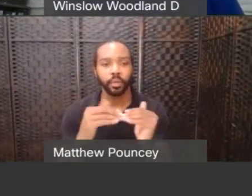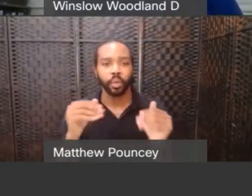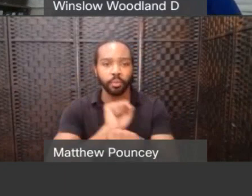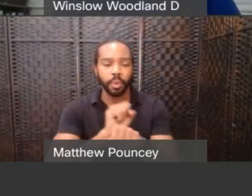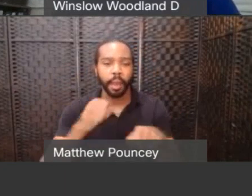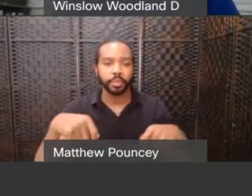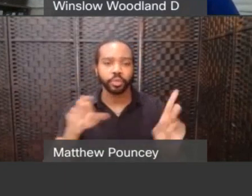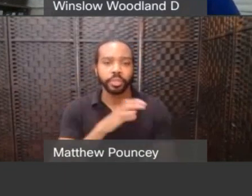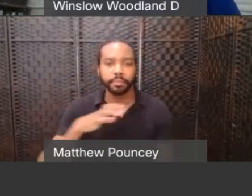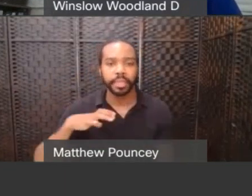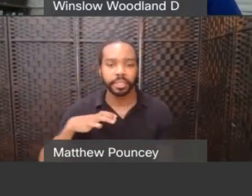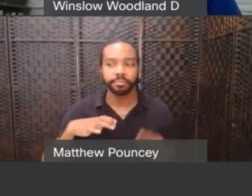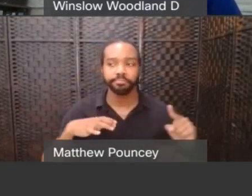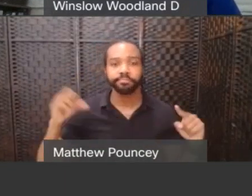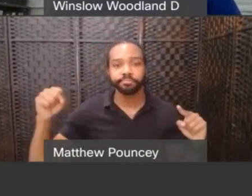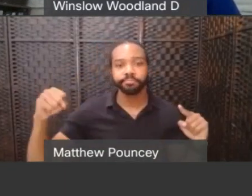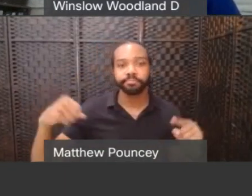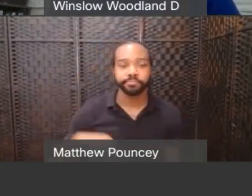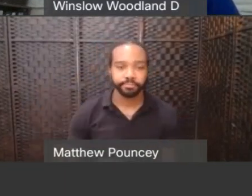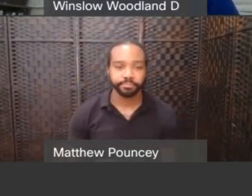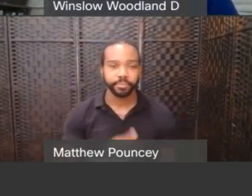Yes. Thank you.